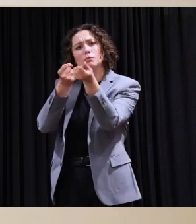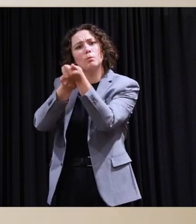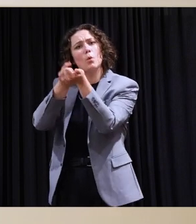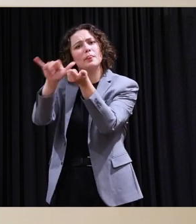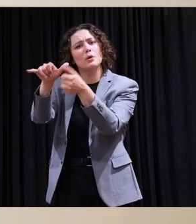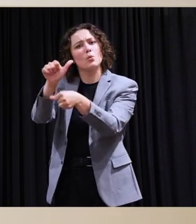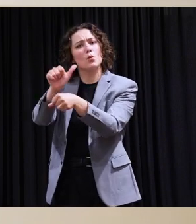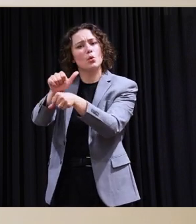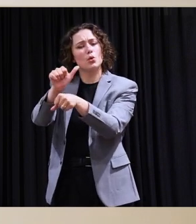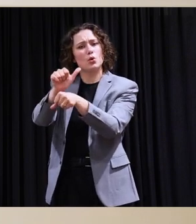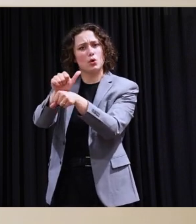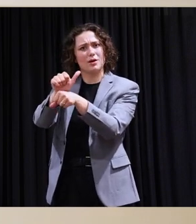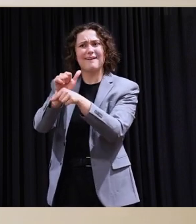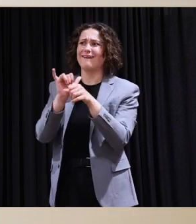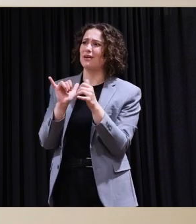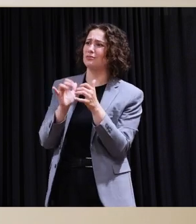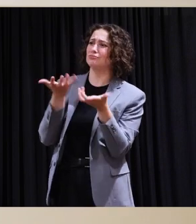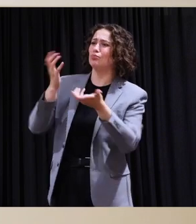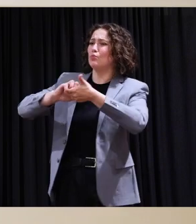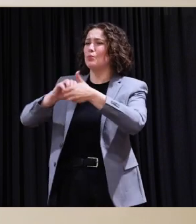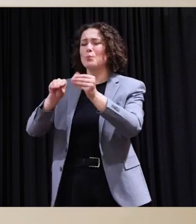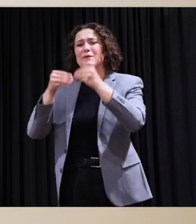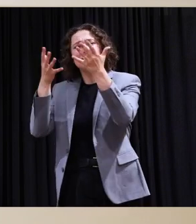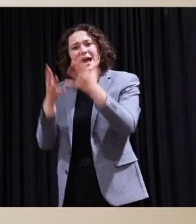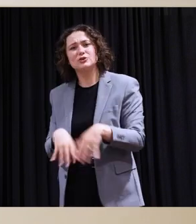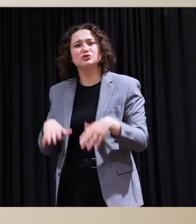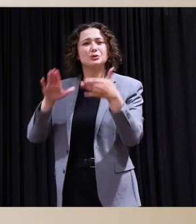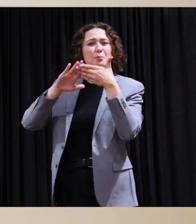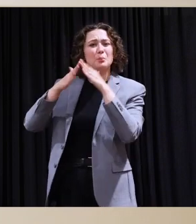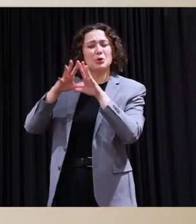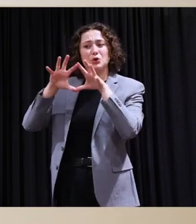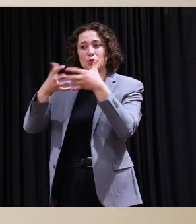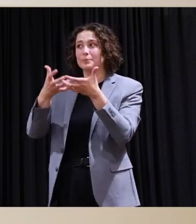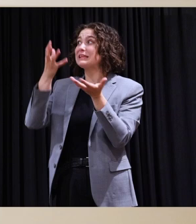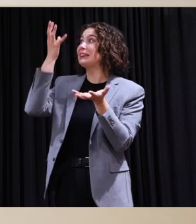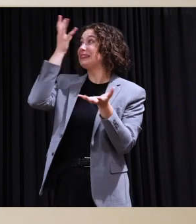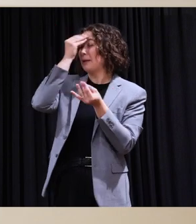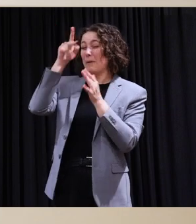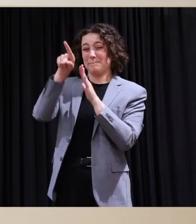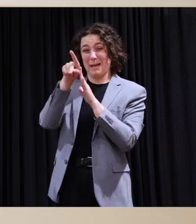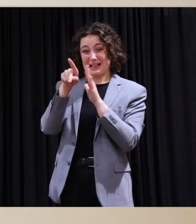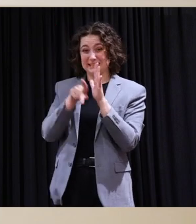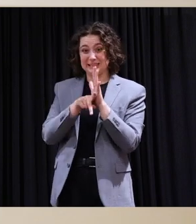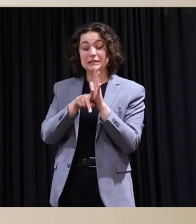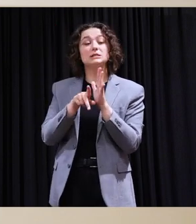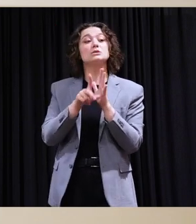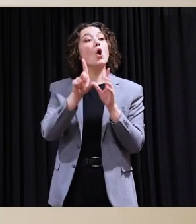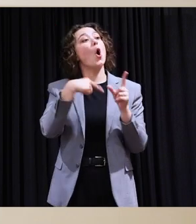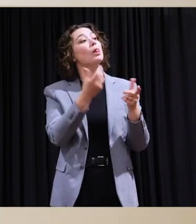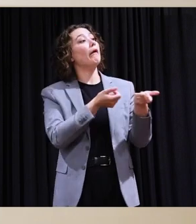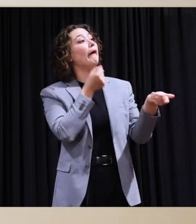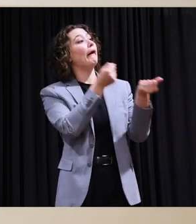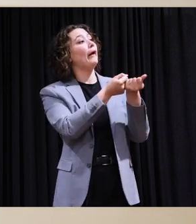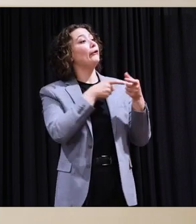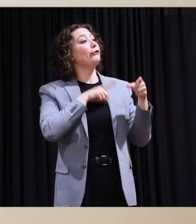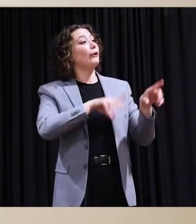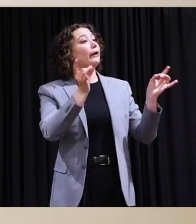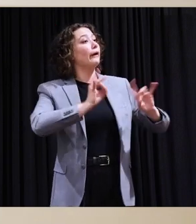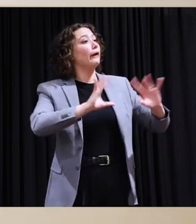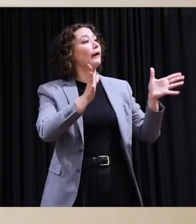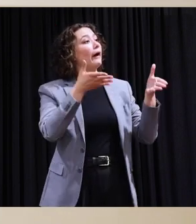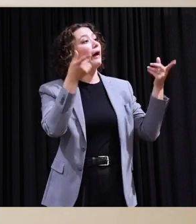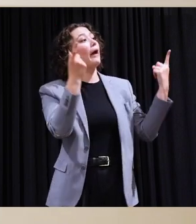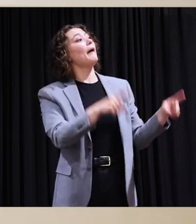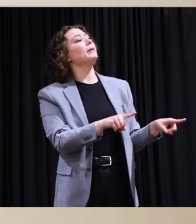with providers and community groups? And as we think about policy, to move beyond crisis and thinking about how we reinvest